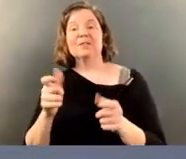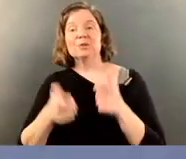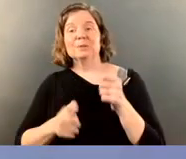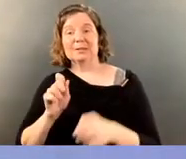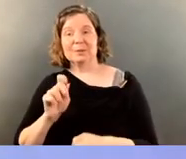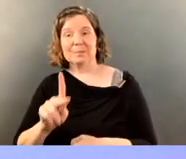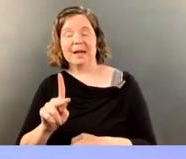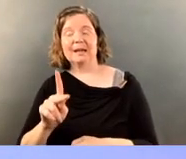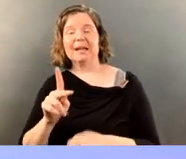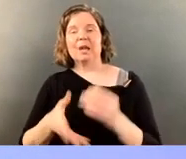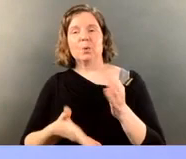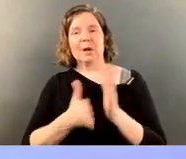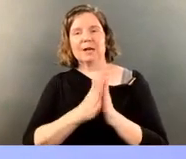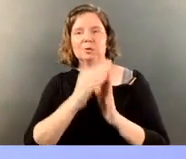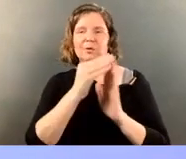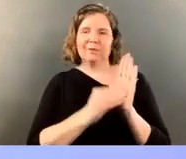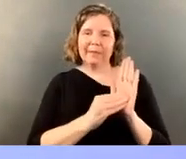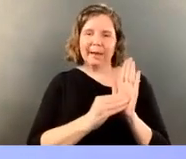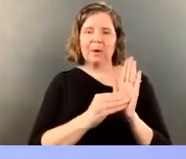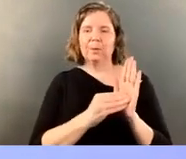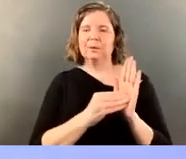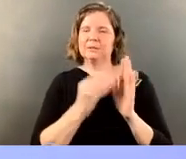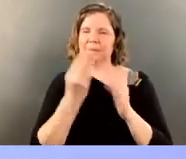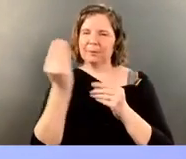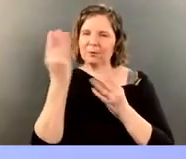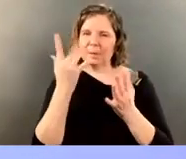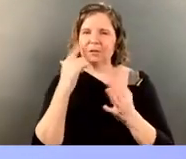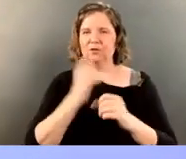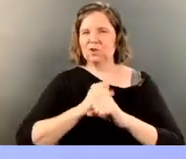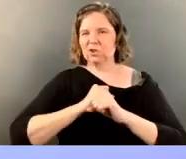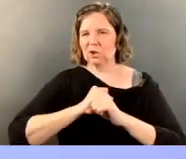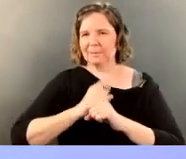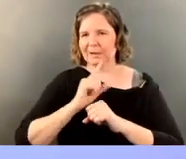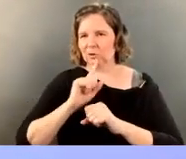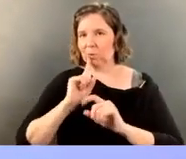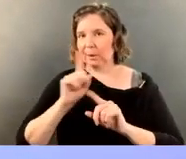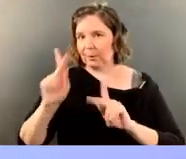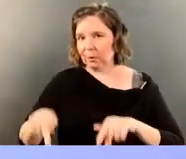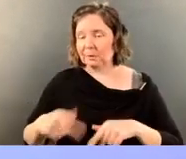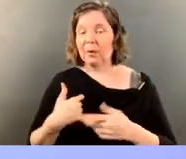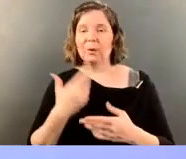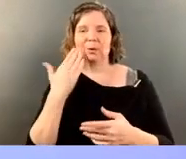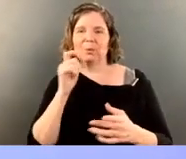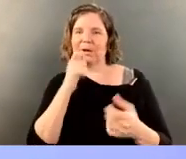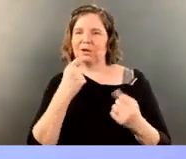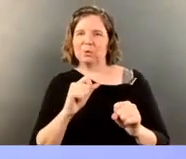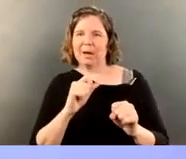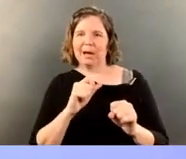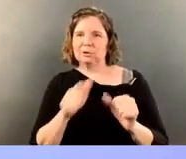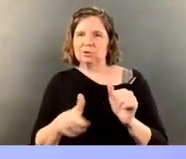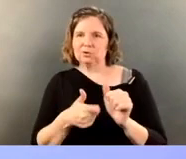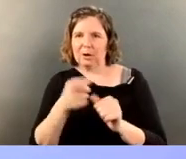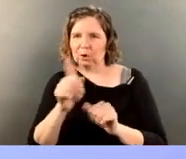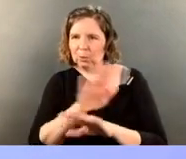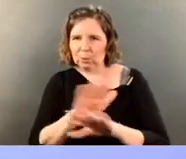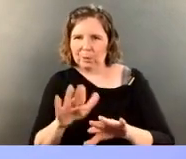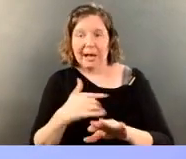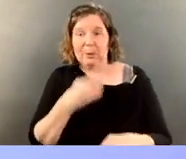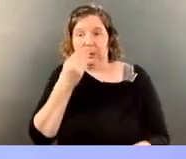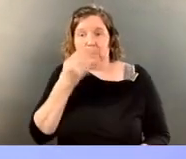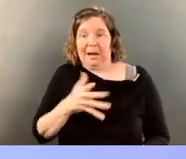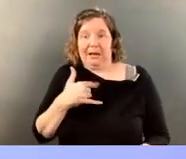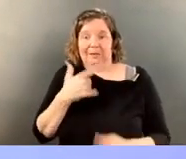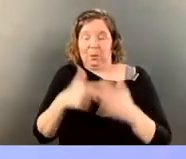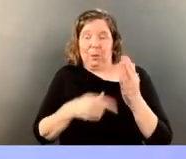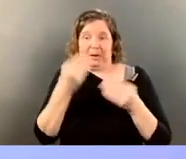back, and it's going to ask you to fill out just a little bit of information for security. And I just want you to know, we're not trying to track you. I really don't care even